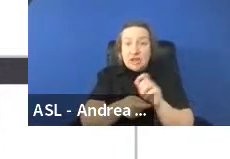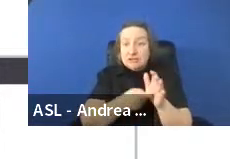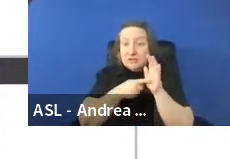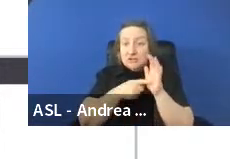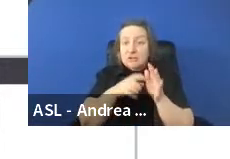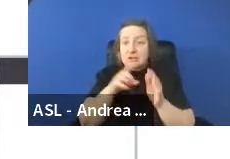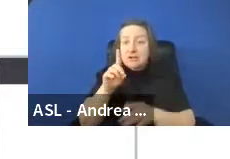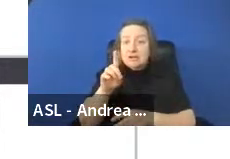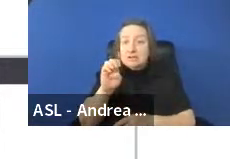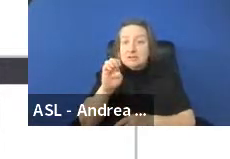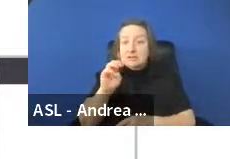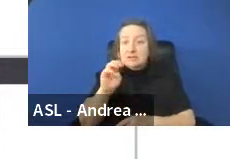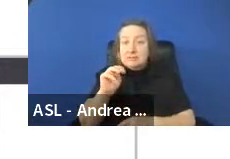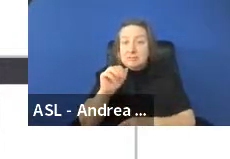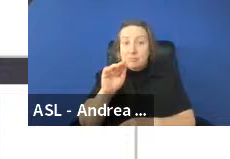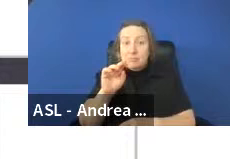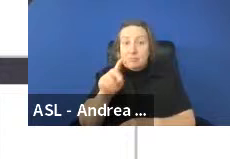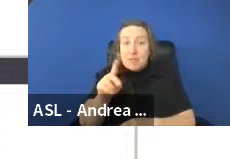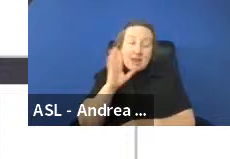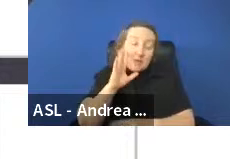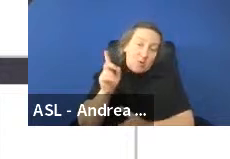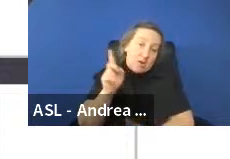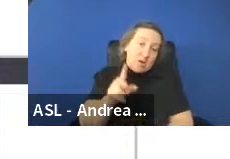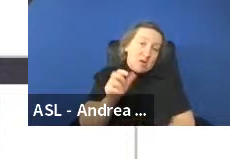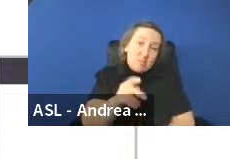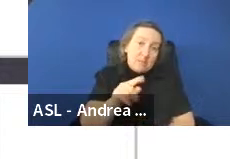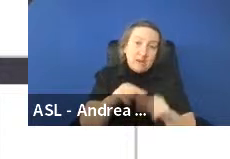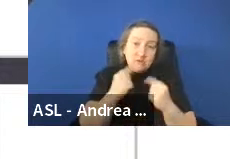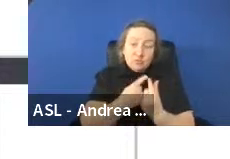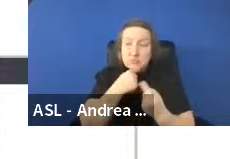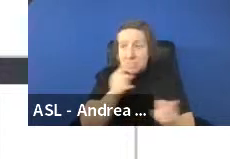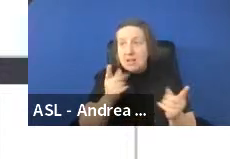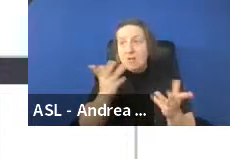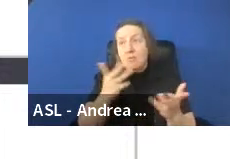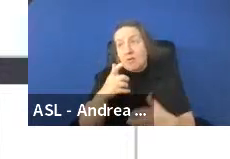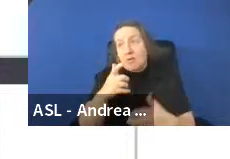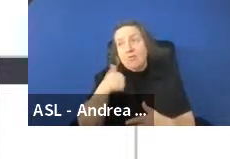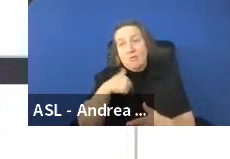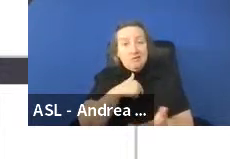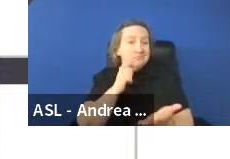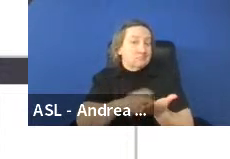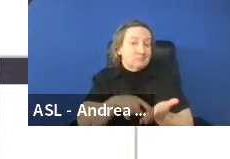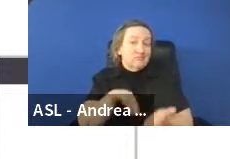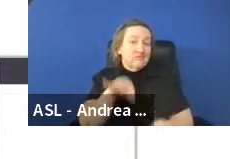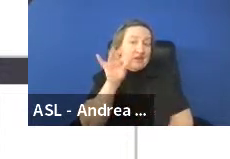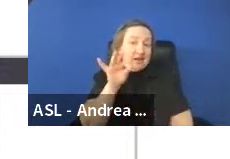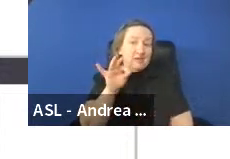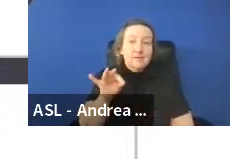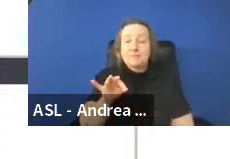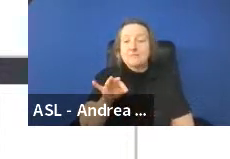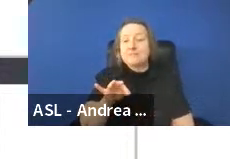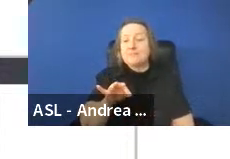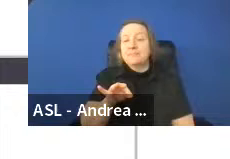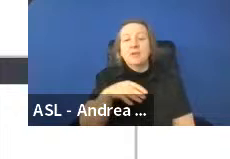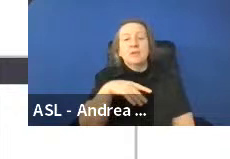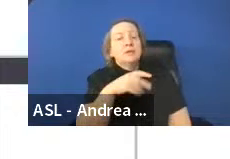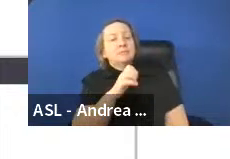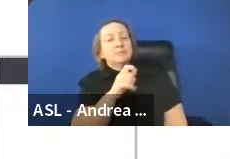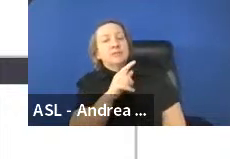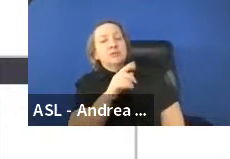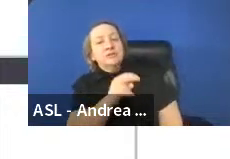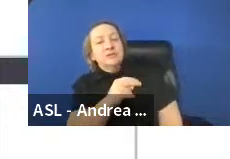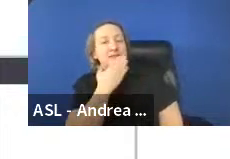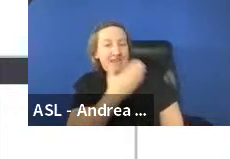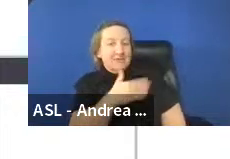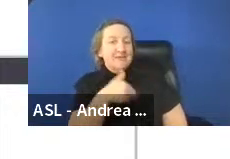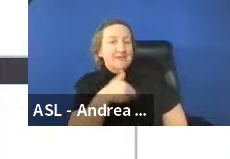we will come back to this group and say, this is what we found. So. Thank you. And, next time I'll try and